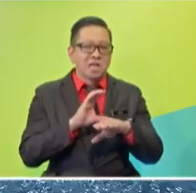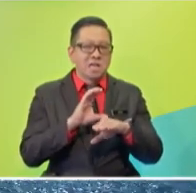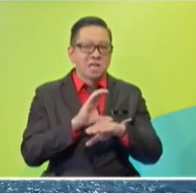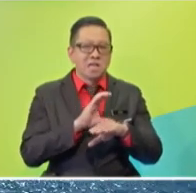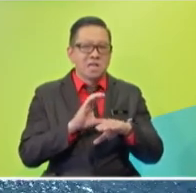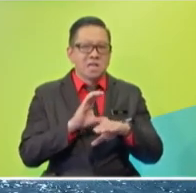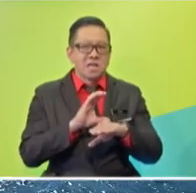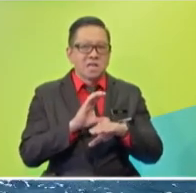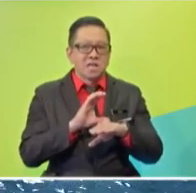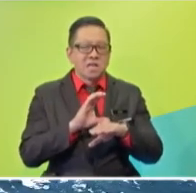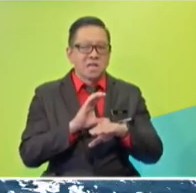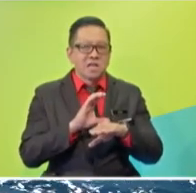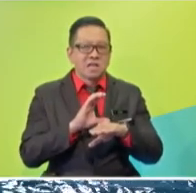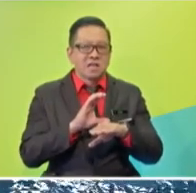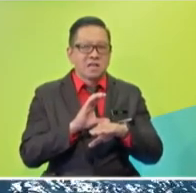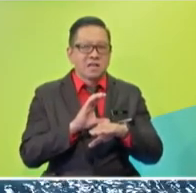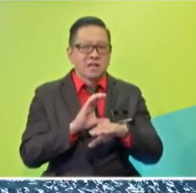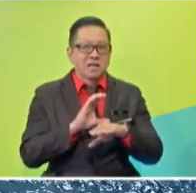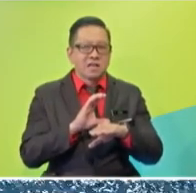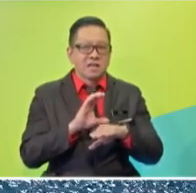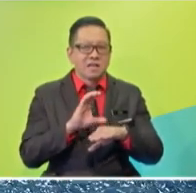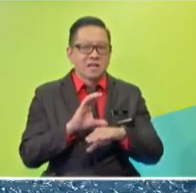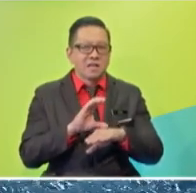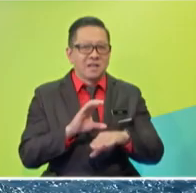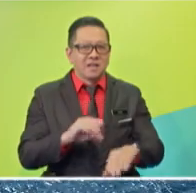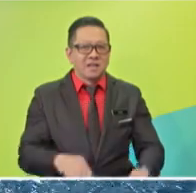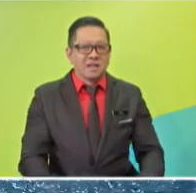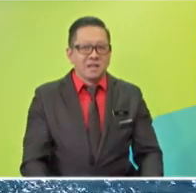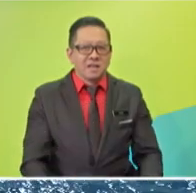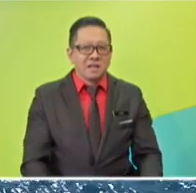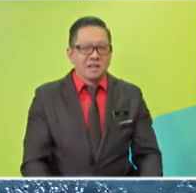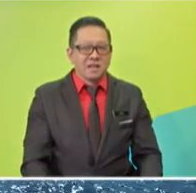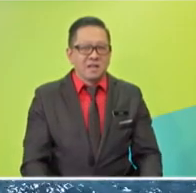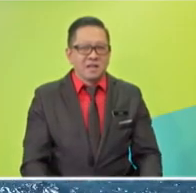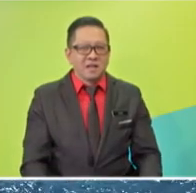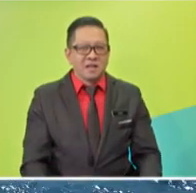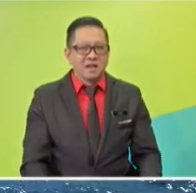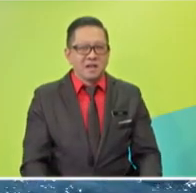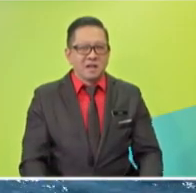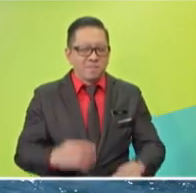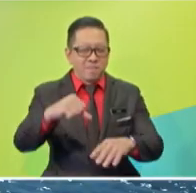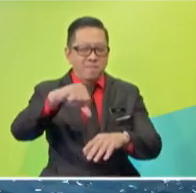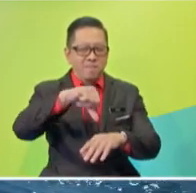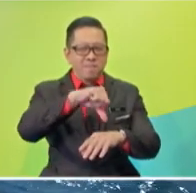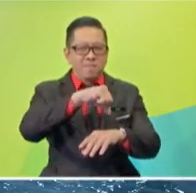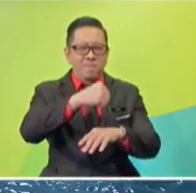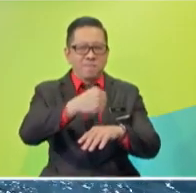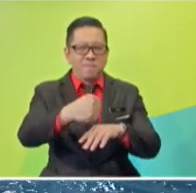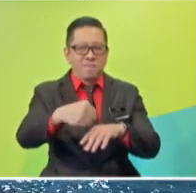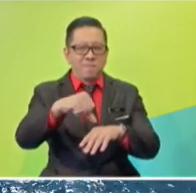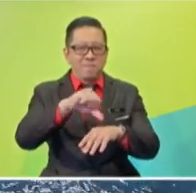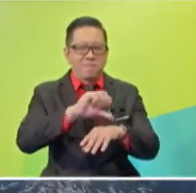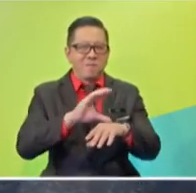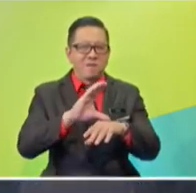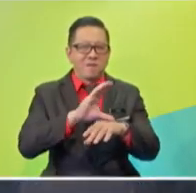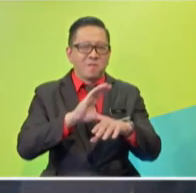Caramel on top of it. With what on top of it? With caramel. With caramel on top of it. That's delicious. All right,